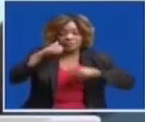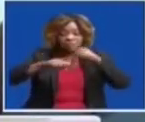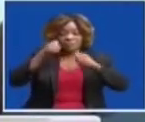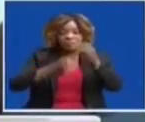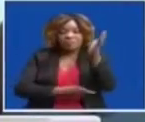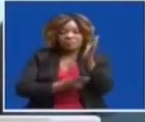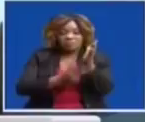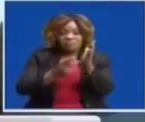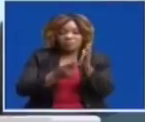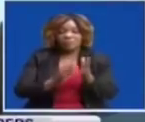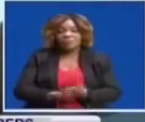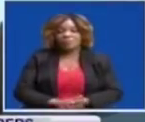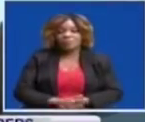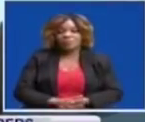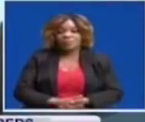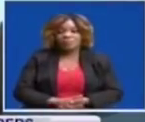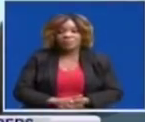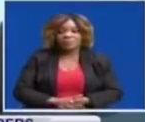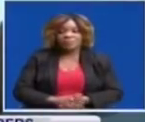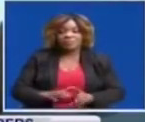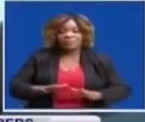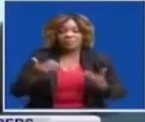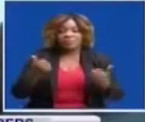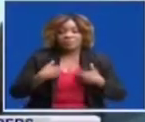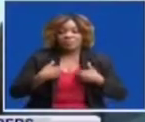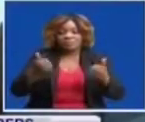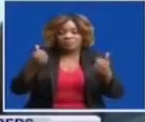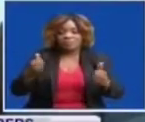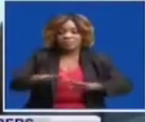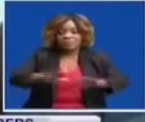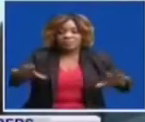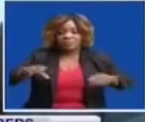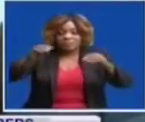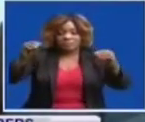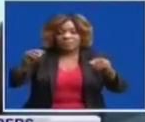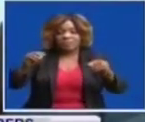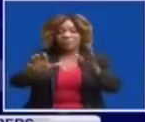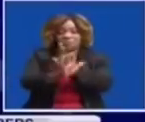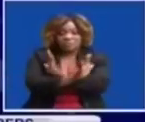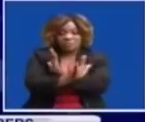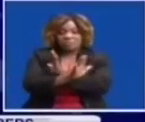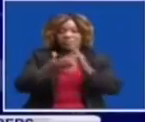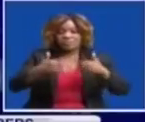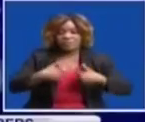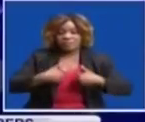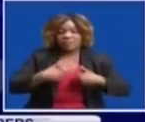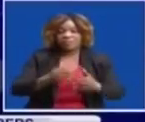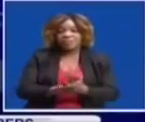development. Zambia has a total land area of 75 million hectares.